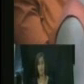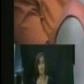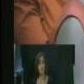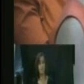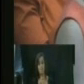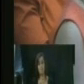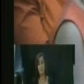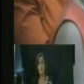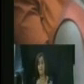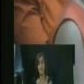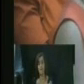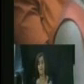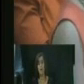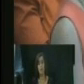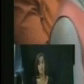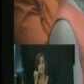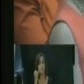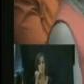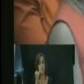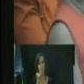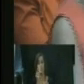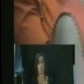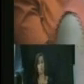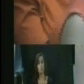happen if you don't approve it tonight. So thank you.